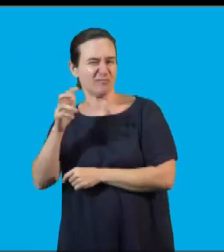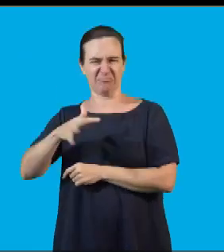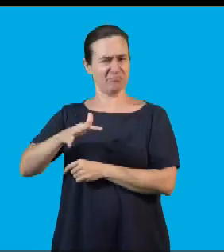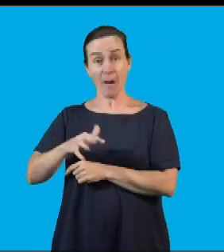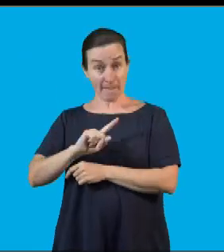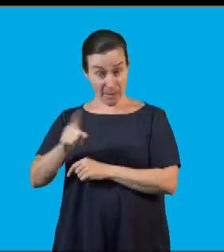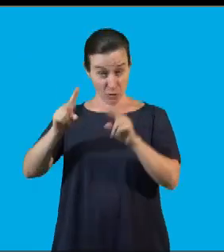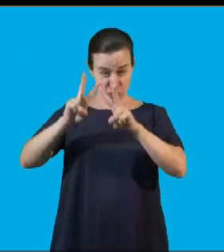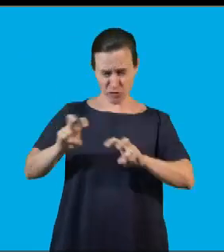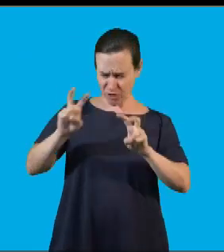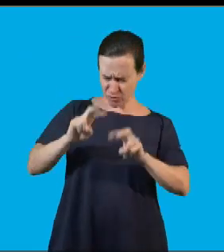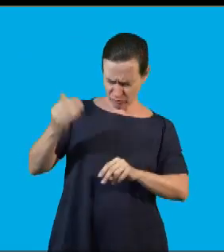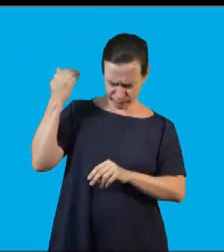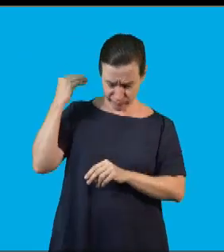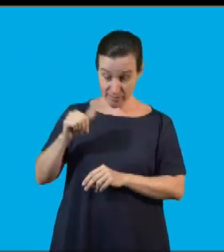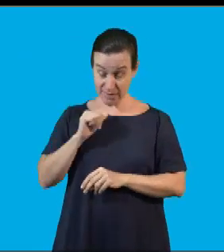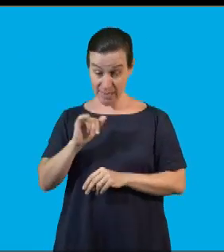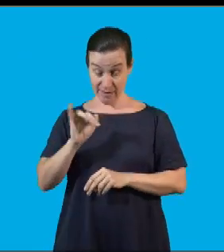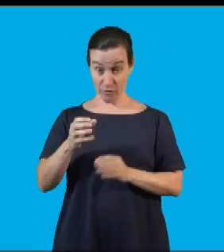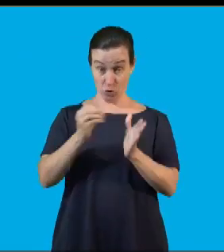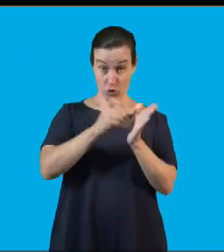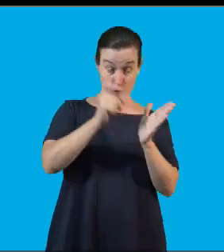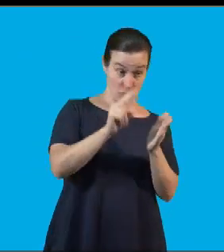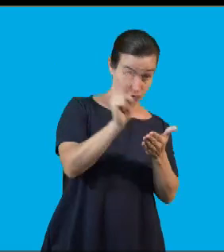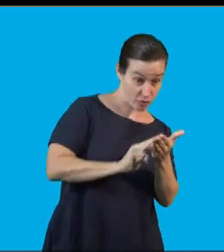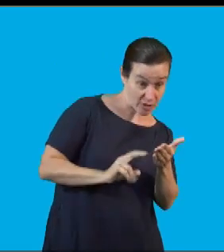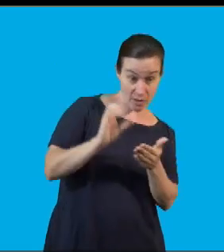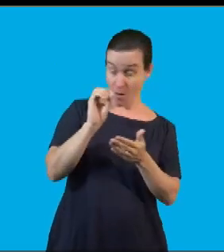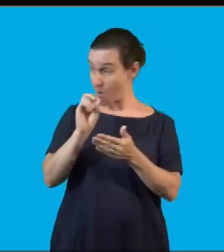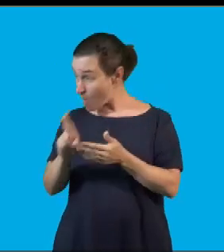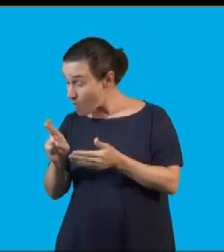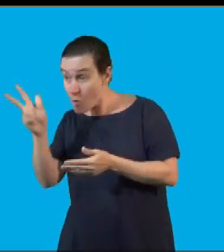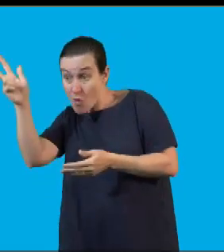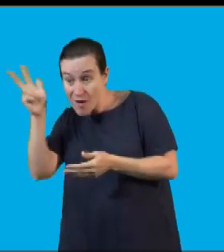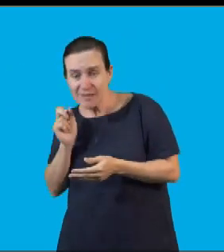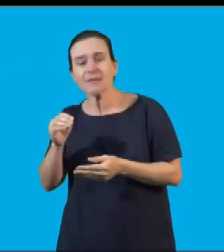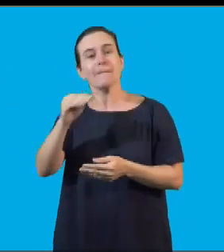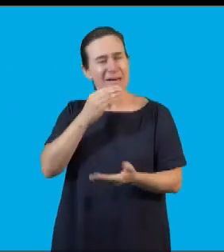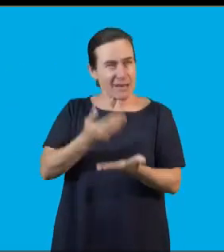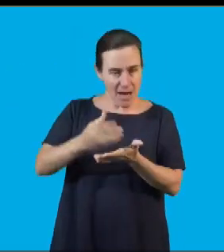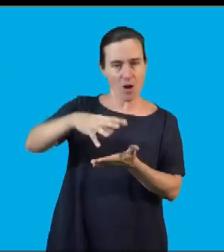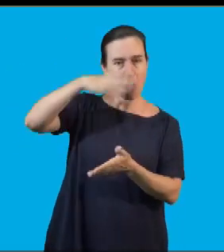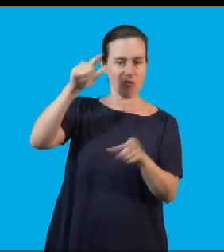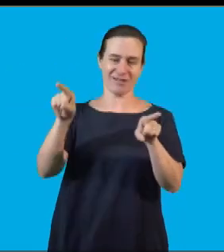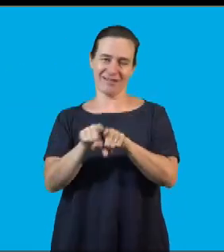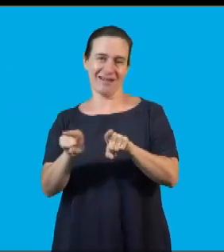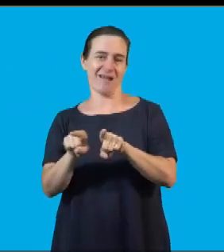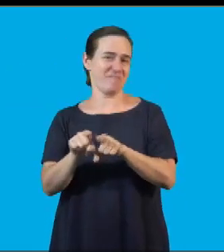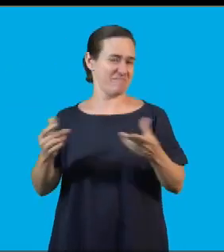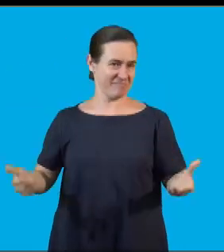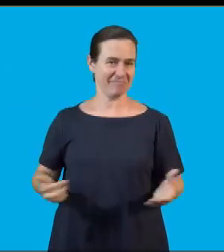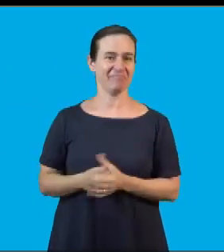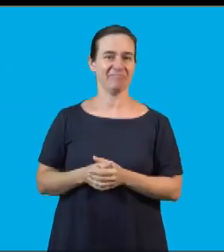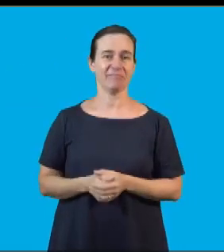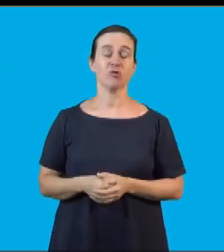Yet, research shows that students absorb the same amount of information whether they read or listen.